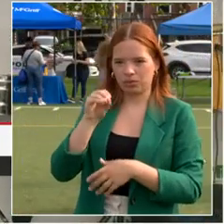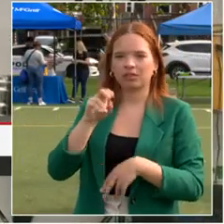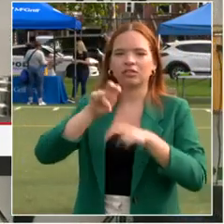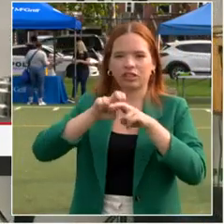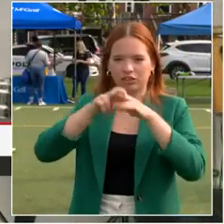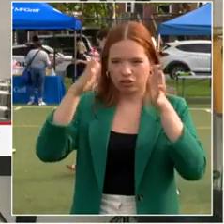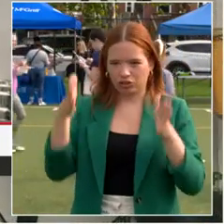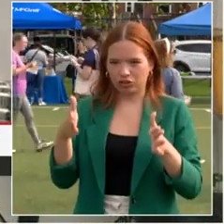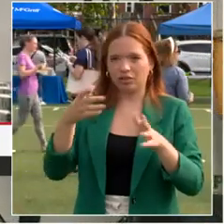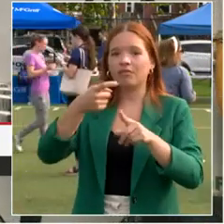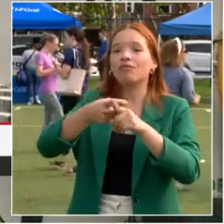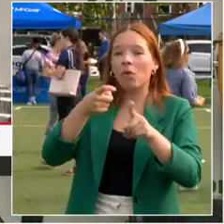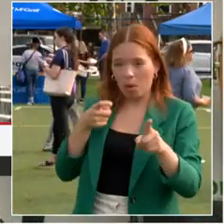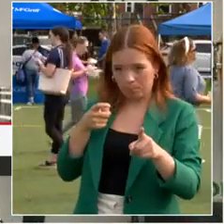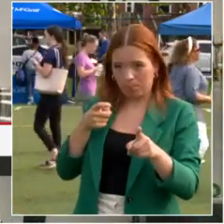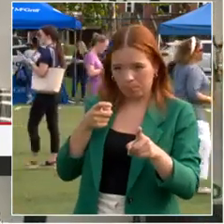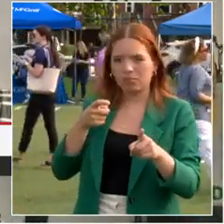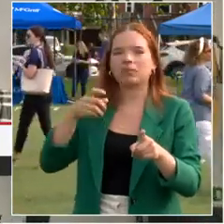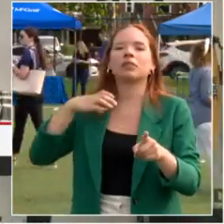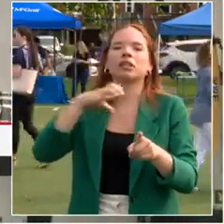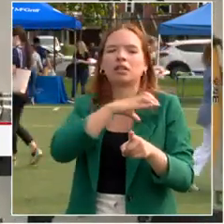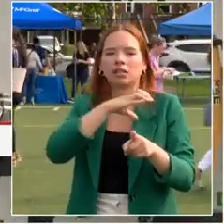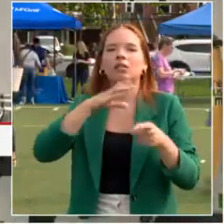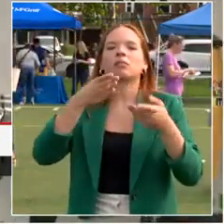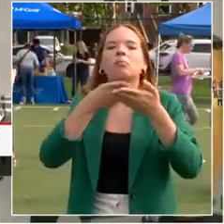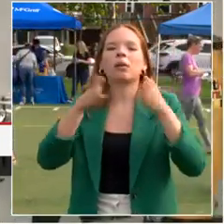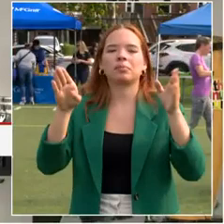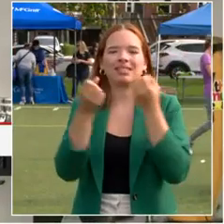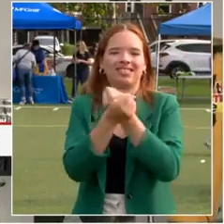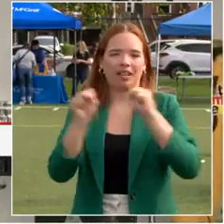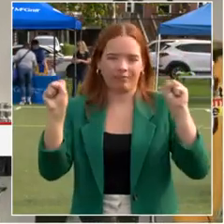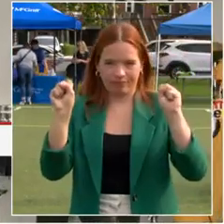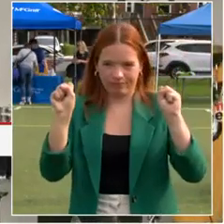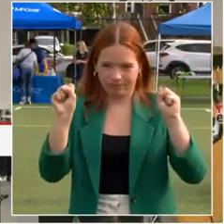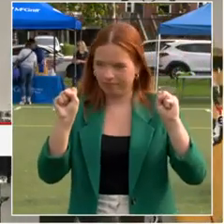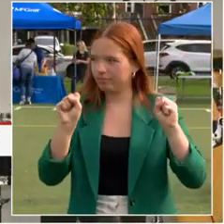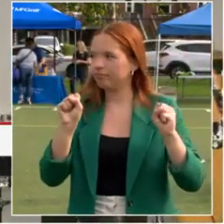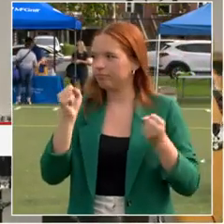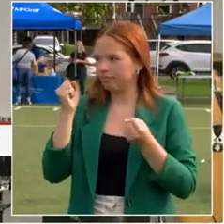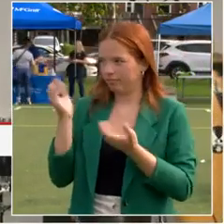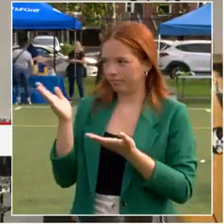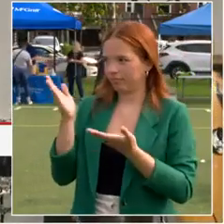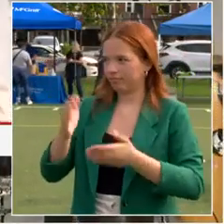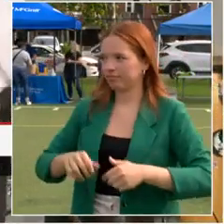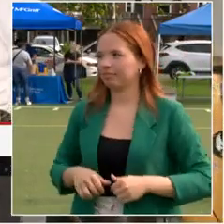Committee on Judiciary Public Safety. Councilmember Pinto.